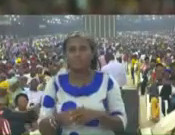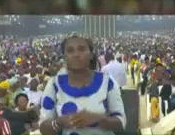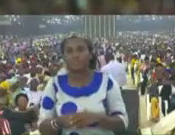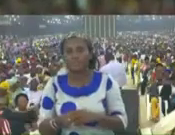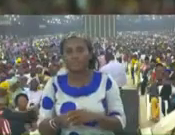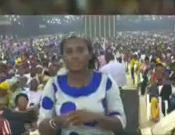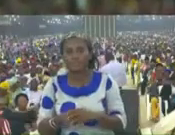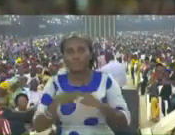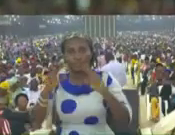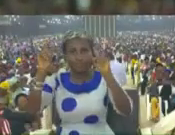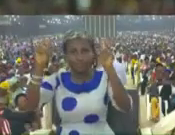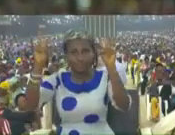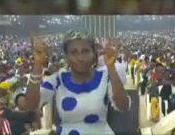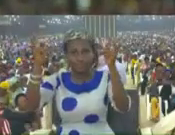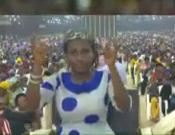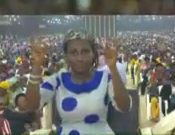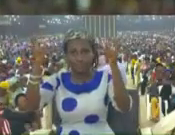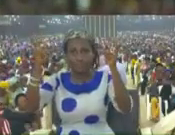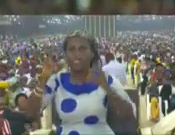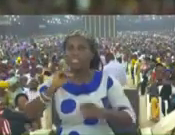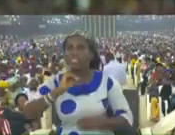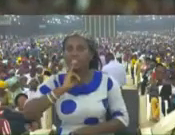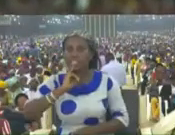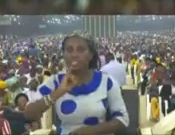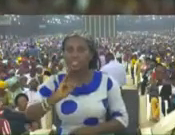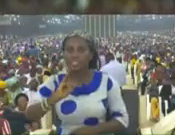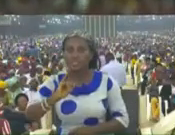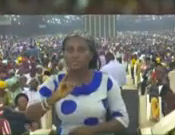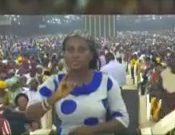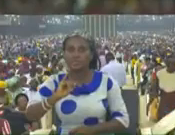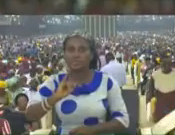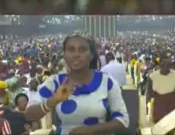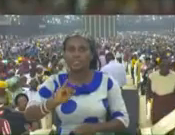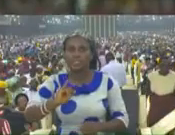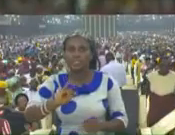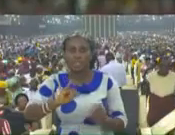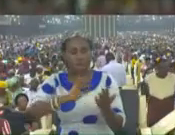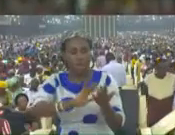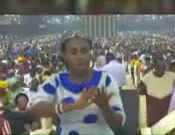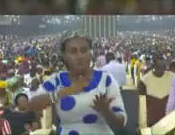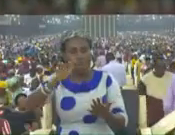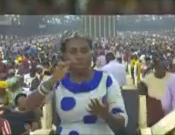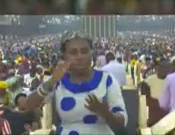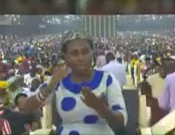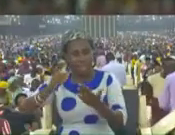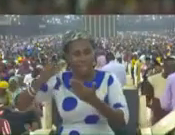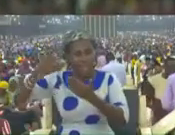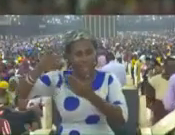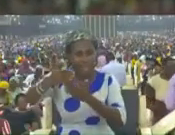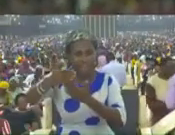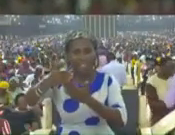The theme is Glory Ahead.